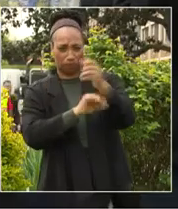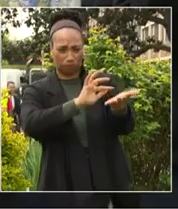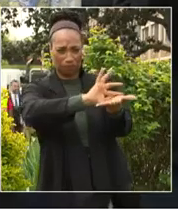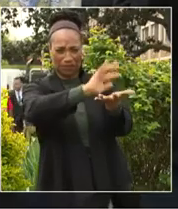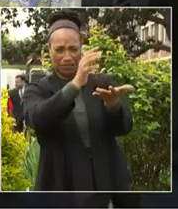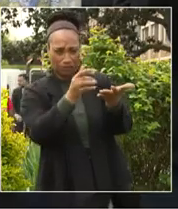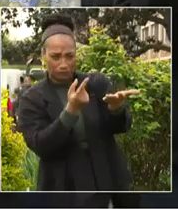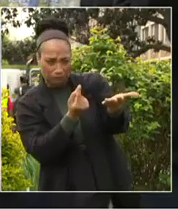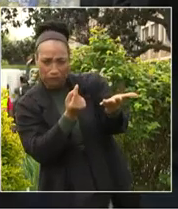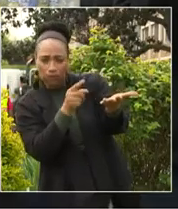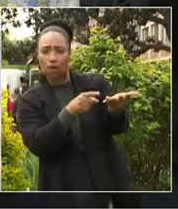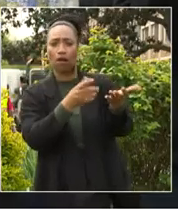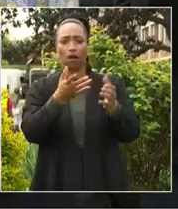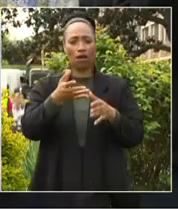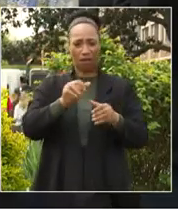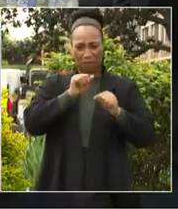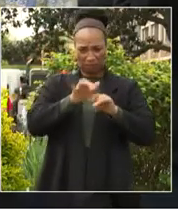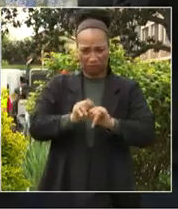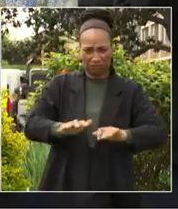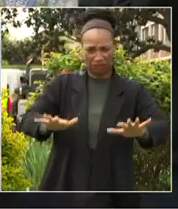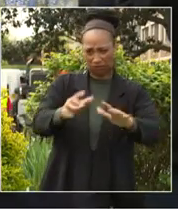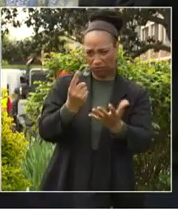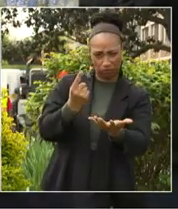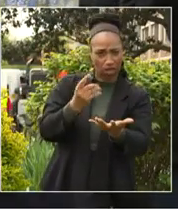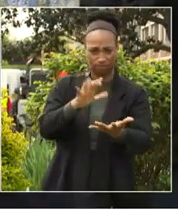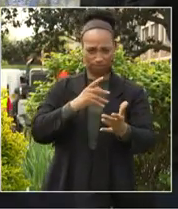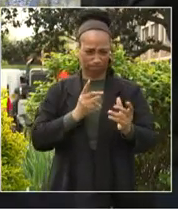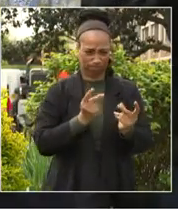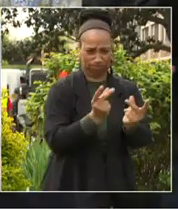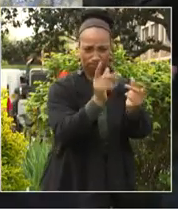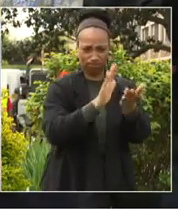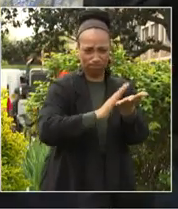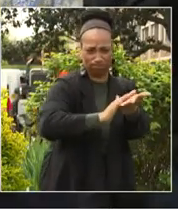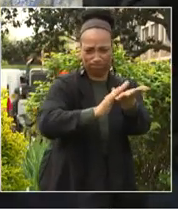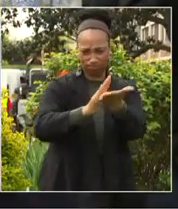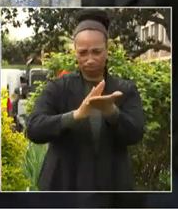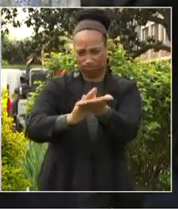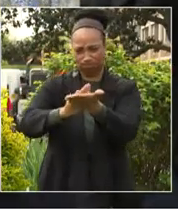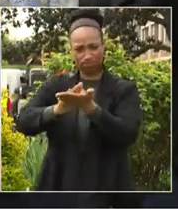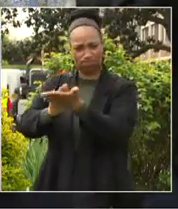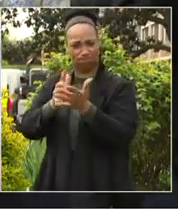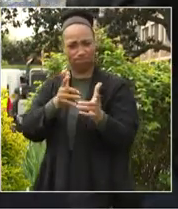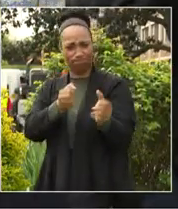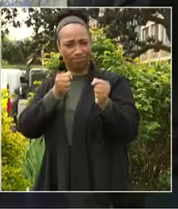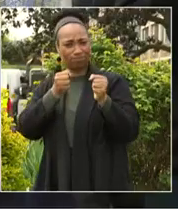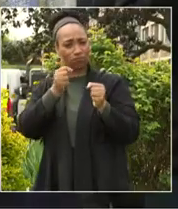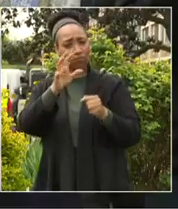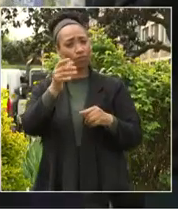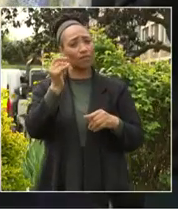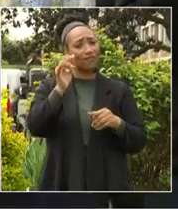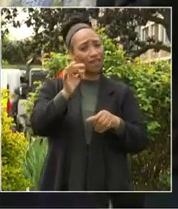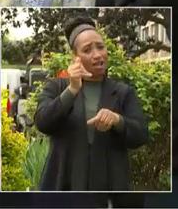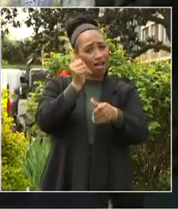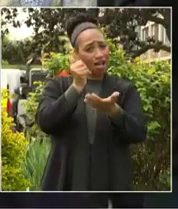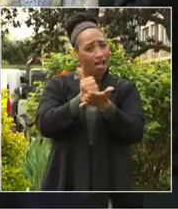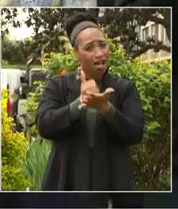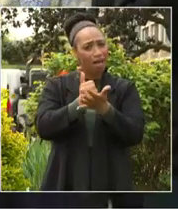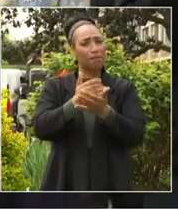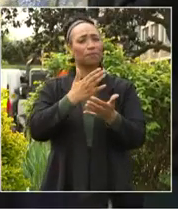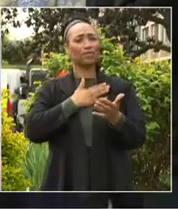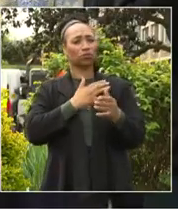the 311 app to ask for help. And we, of course, ask neighbors